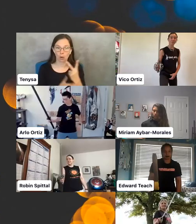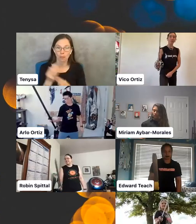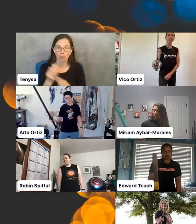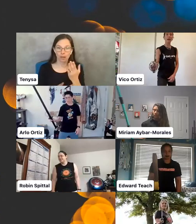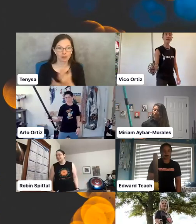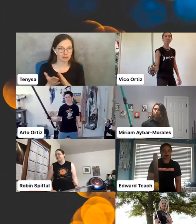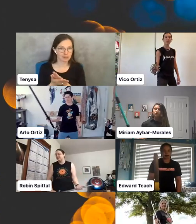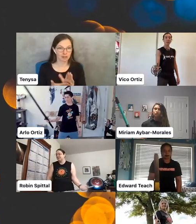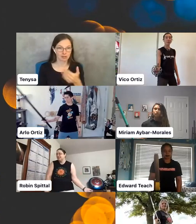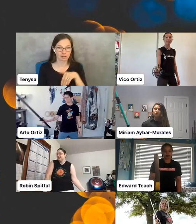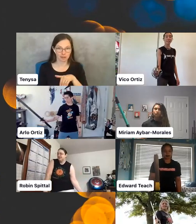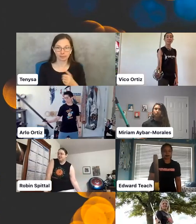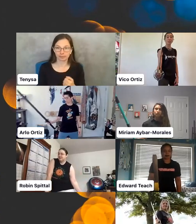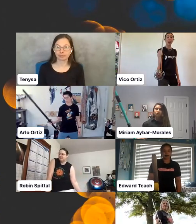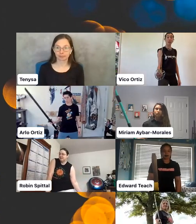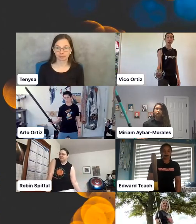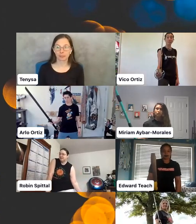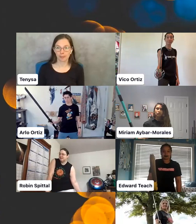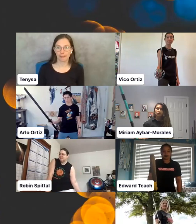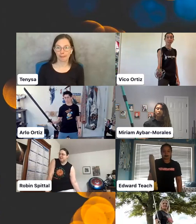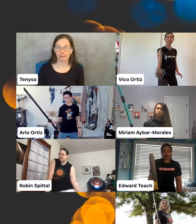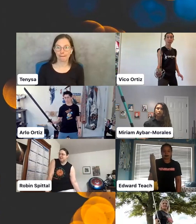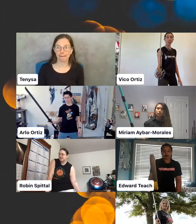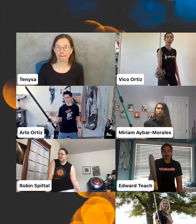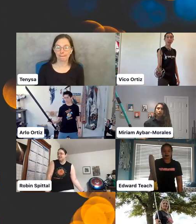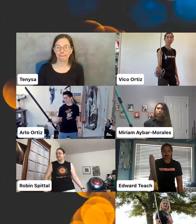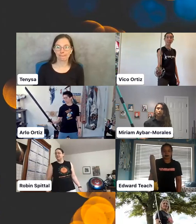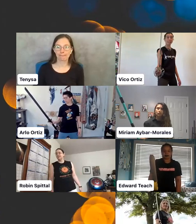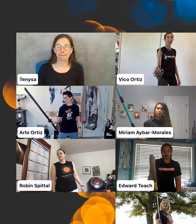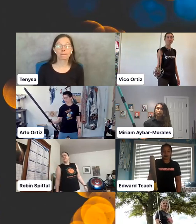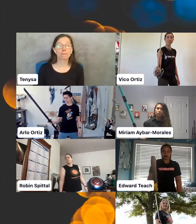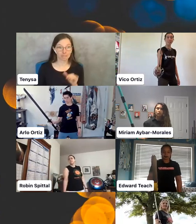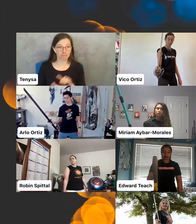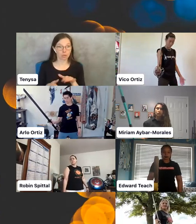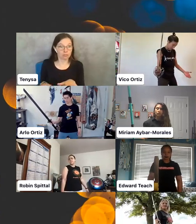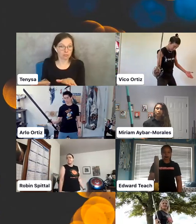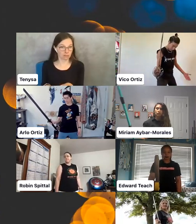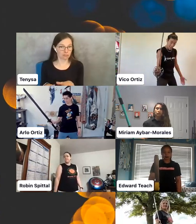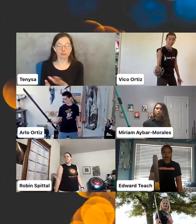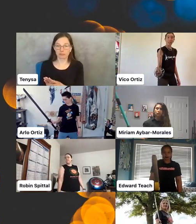center. But yeah, this is your on guard. Your on guard is nice and